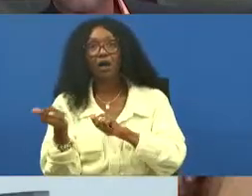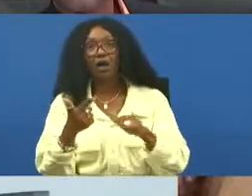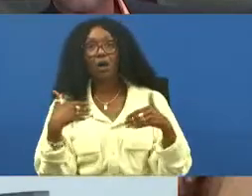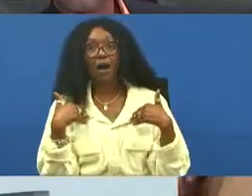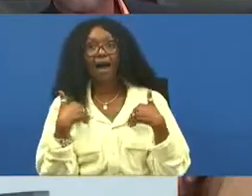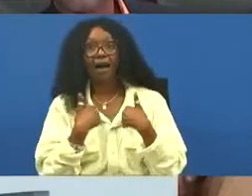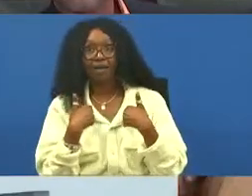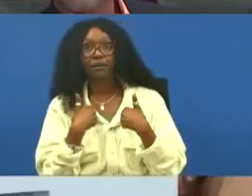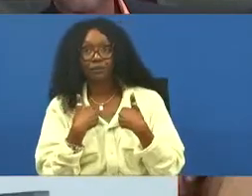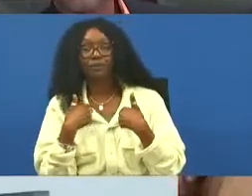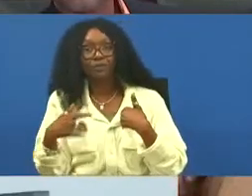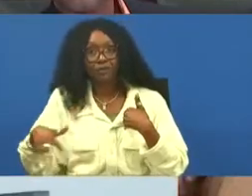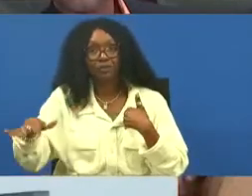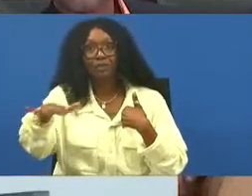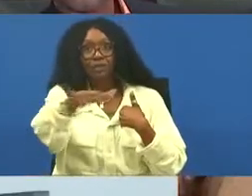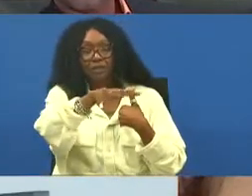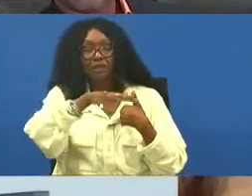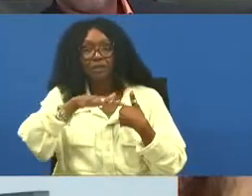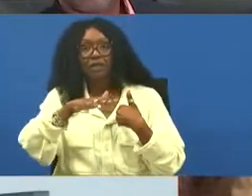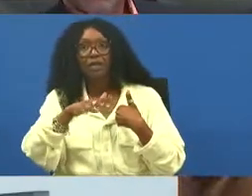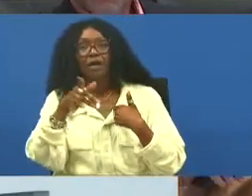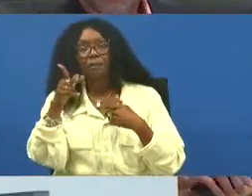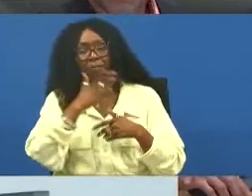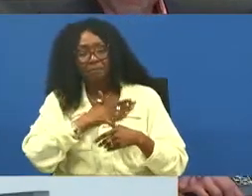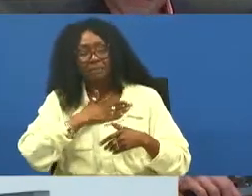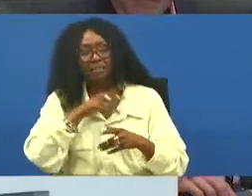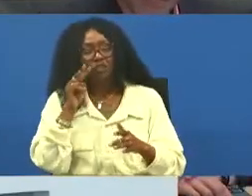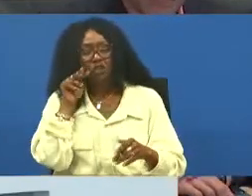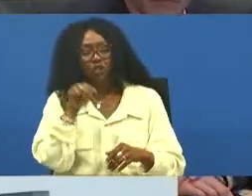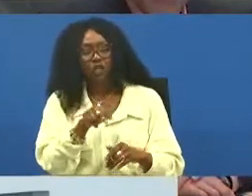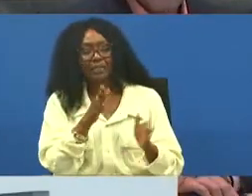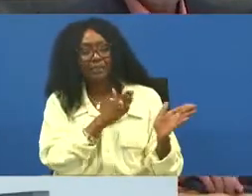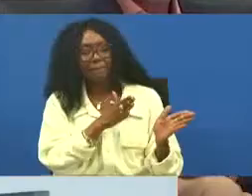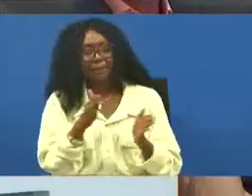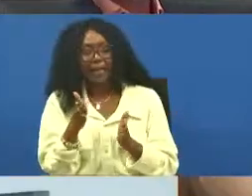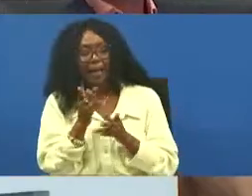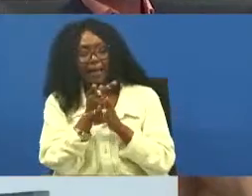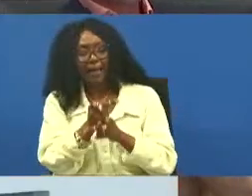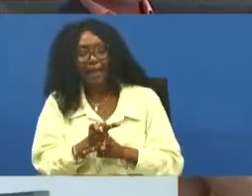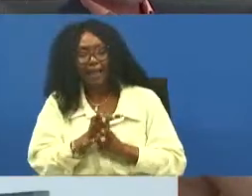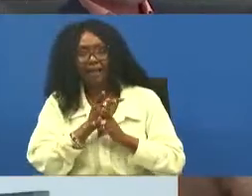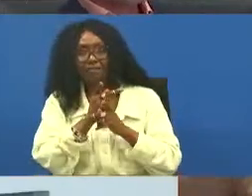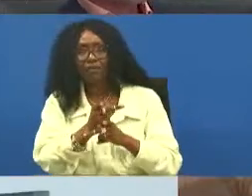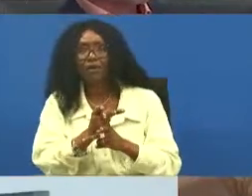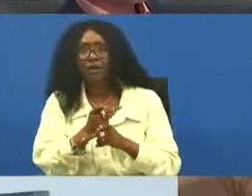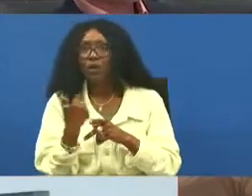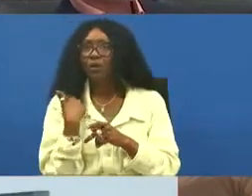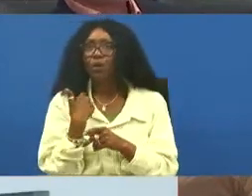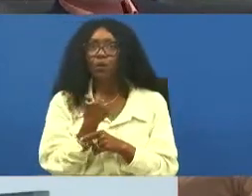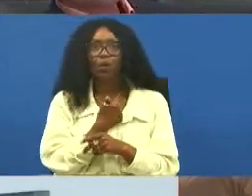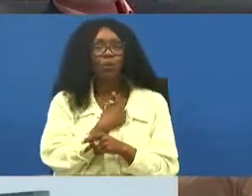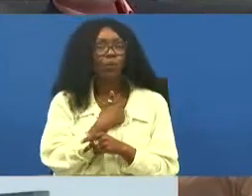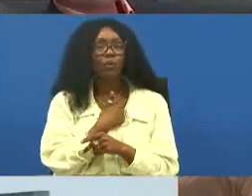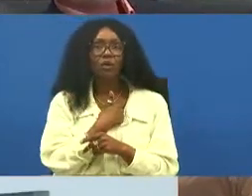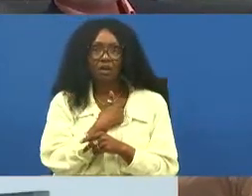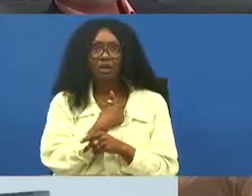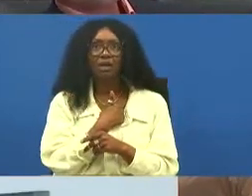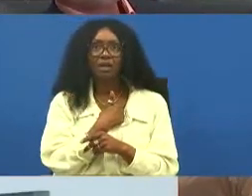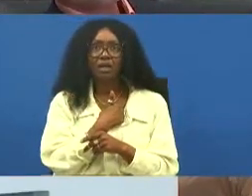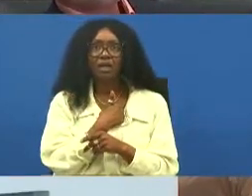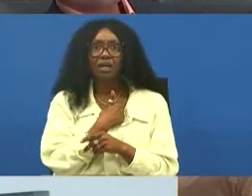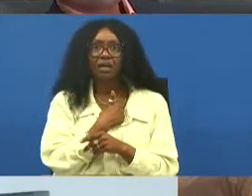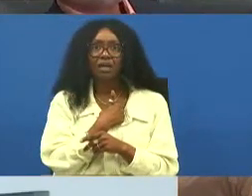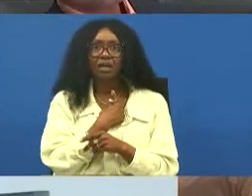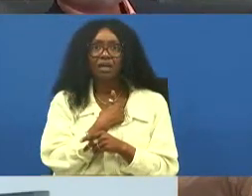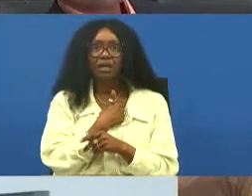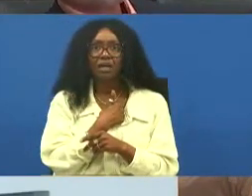be developed. We just hope that you'll look at the plans carefully and look at the problems carefully. We've had a long history with this property of it bringing down the neighborhood